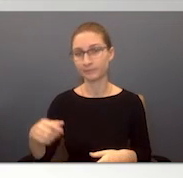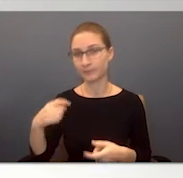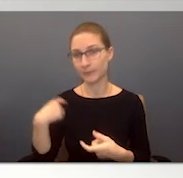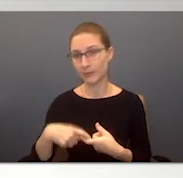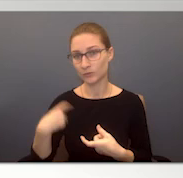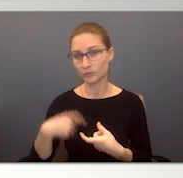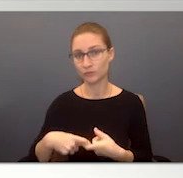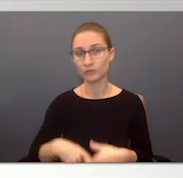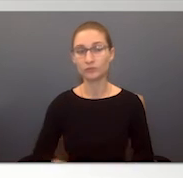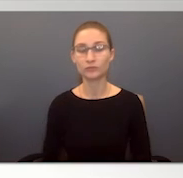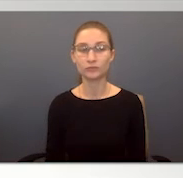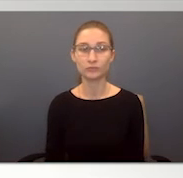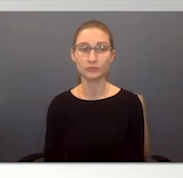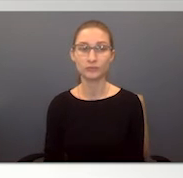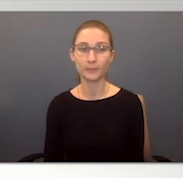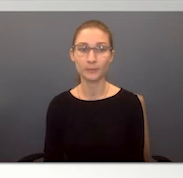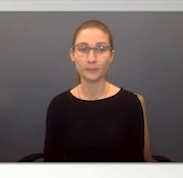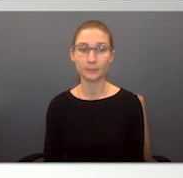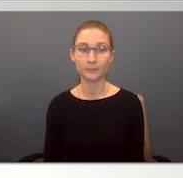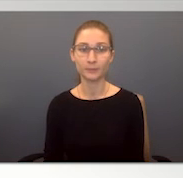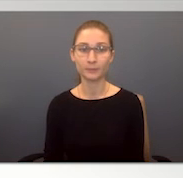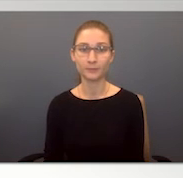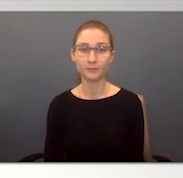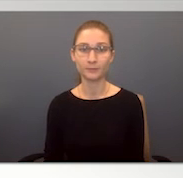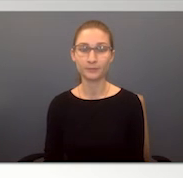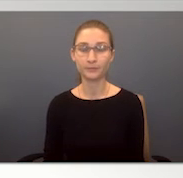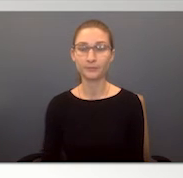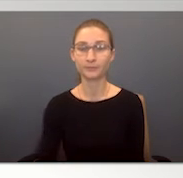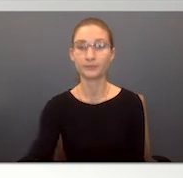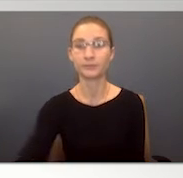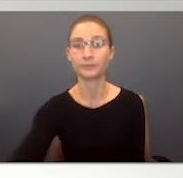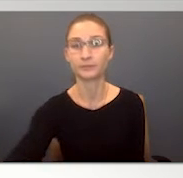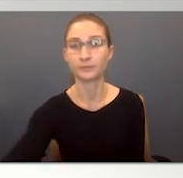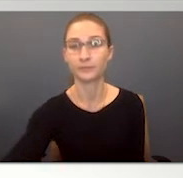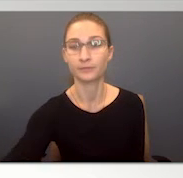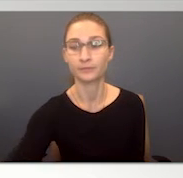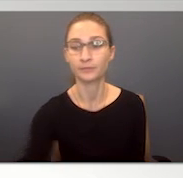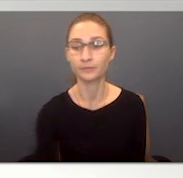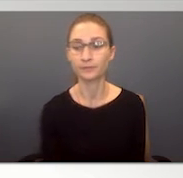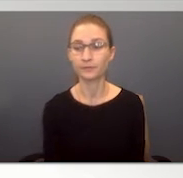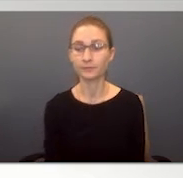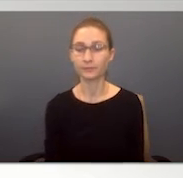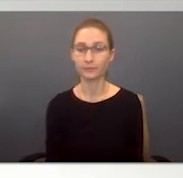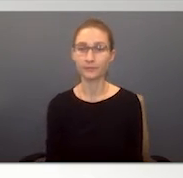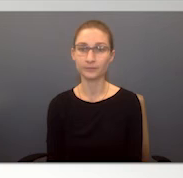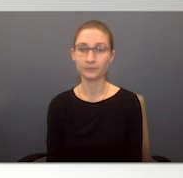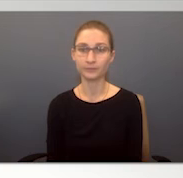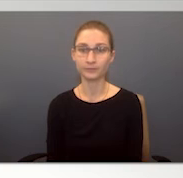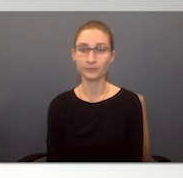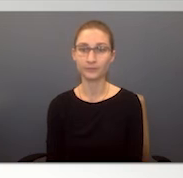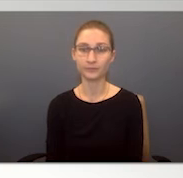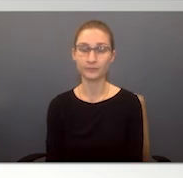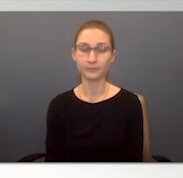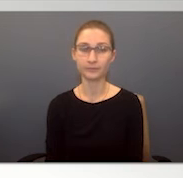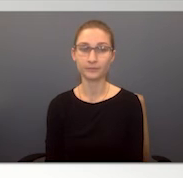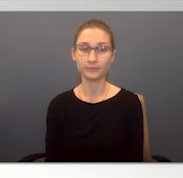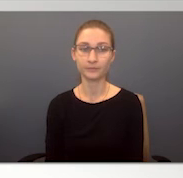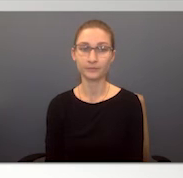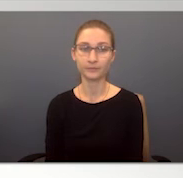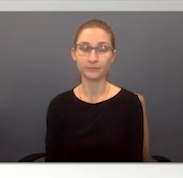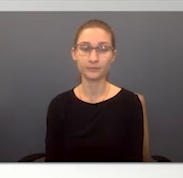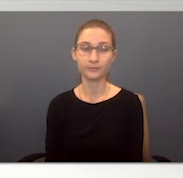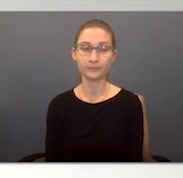decisión de evacuar el hogar. Examen otra vez de las necesidades. Vamos a ser honestos,